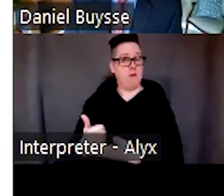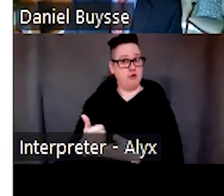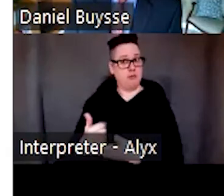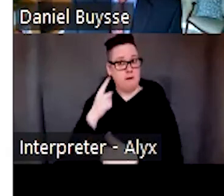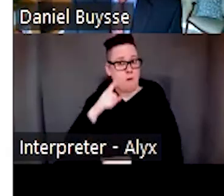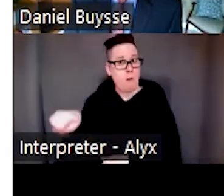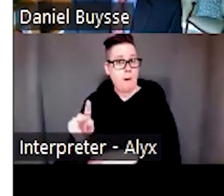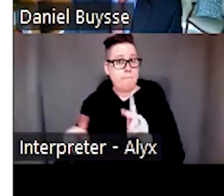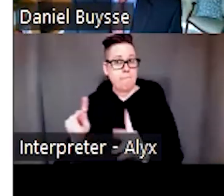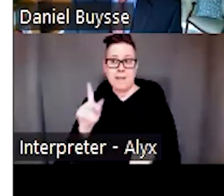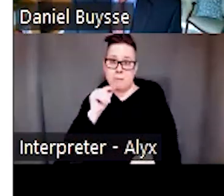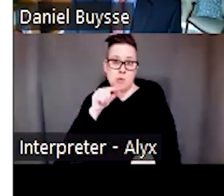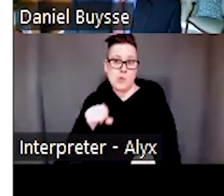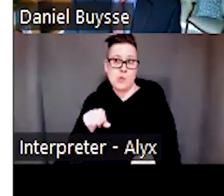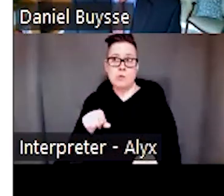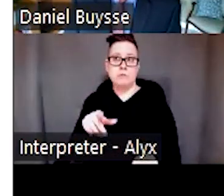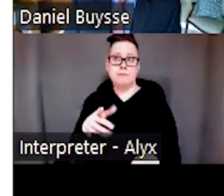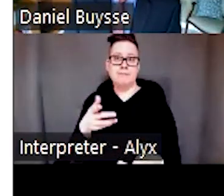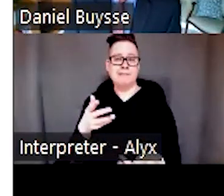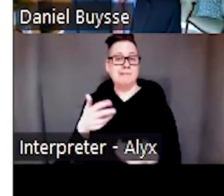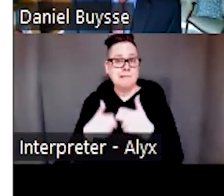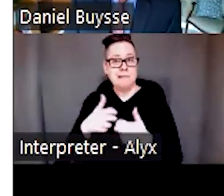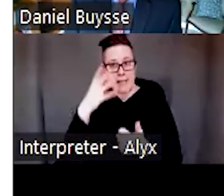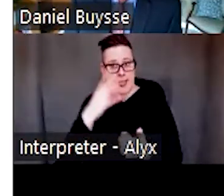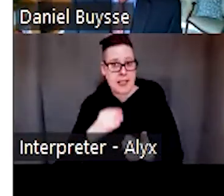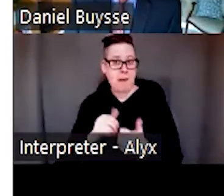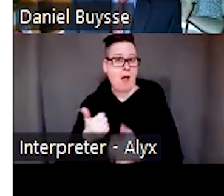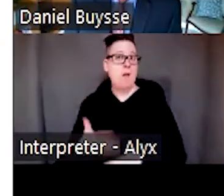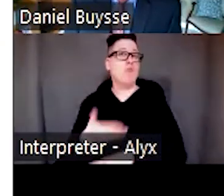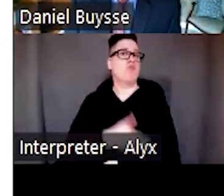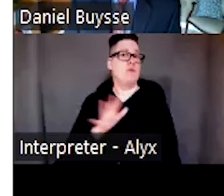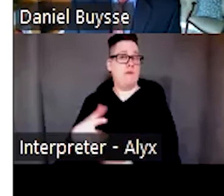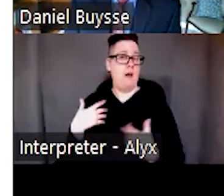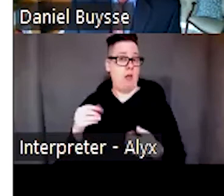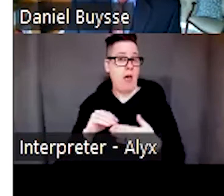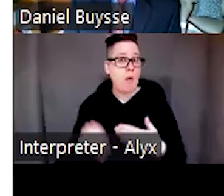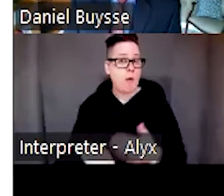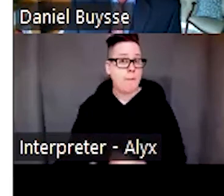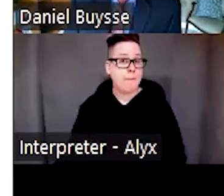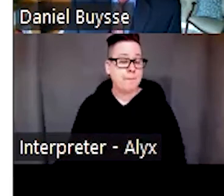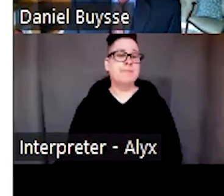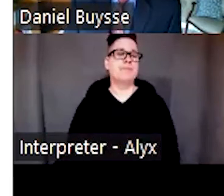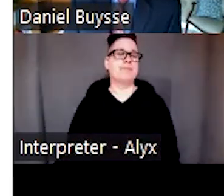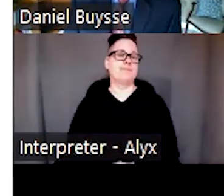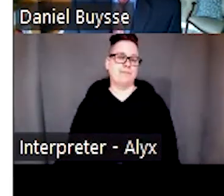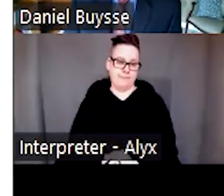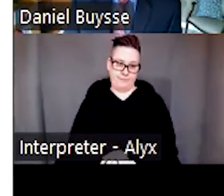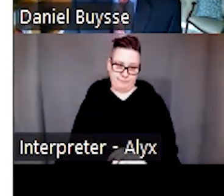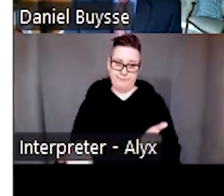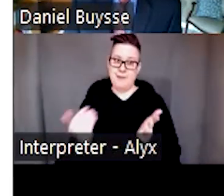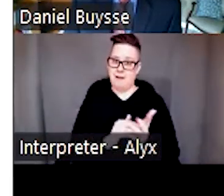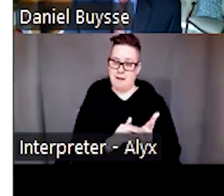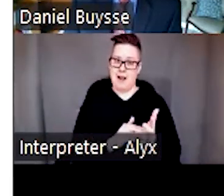that may improve their health outcomes? So again, if we start with